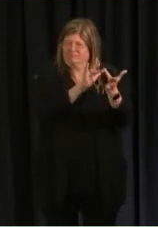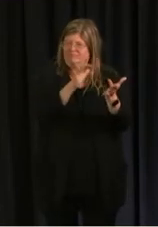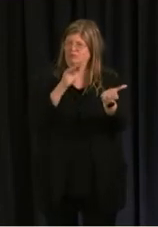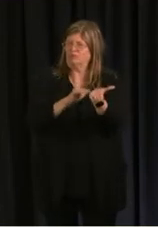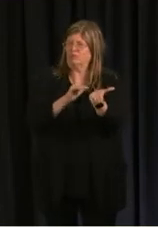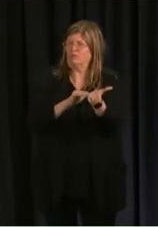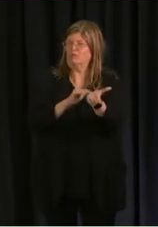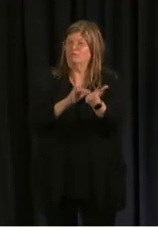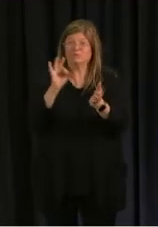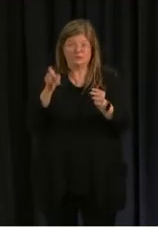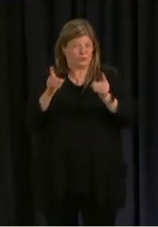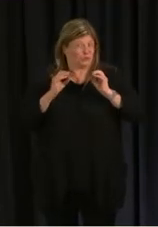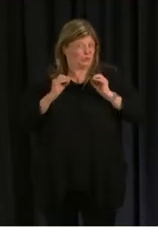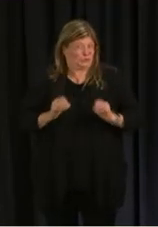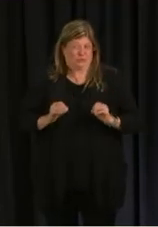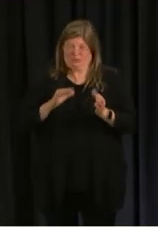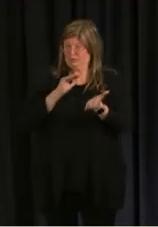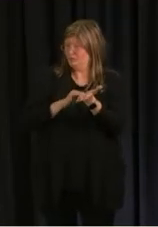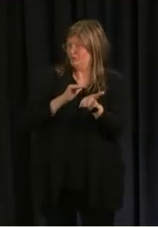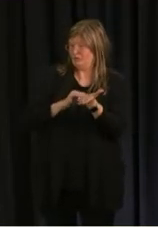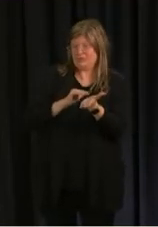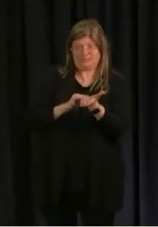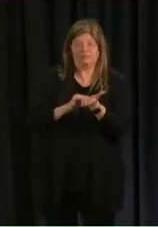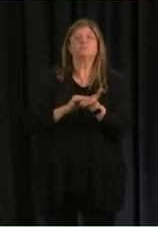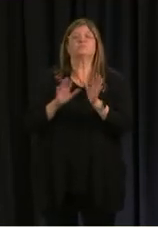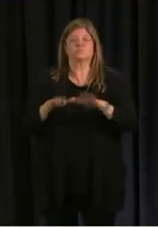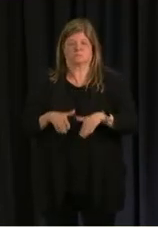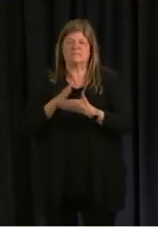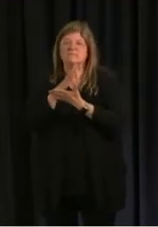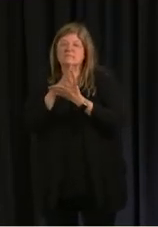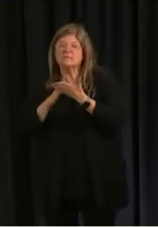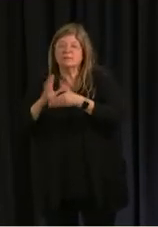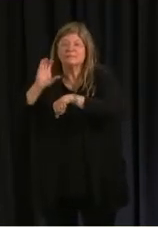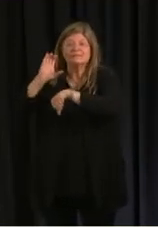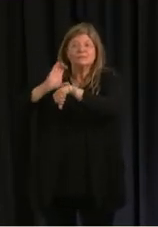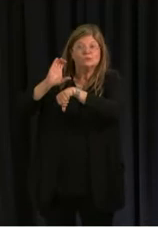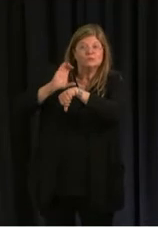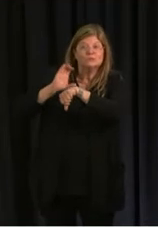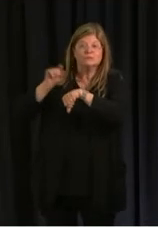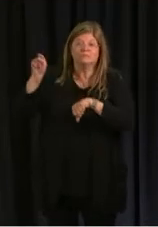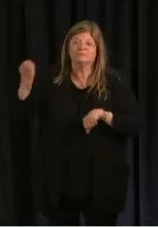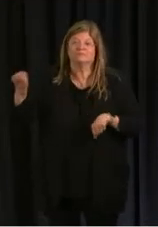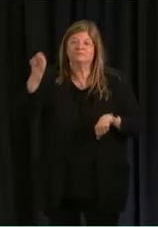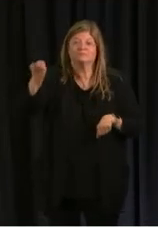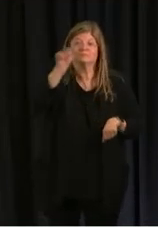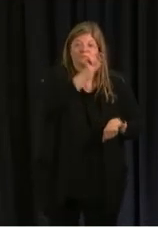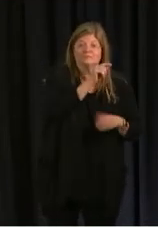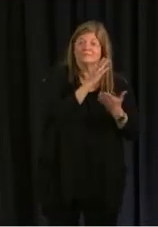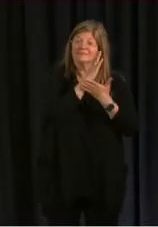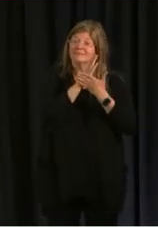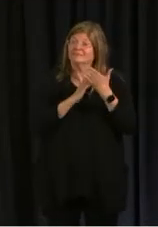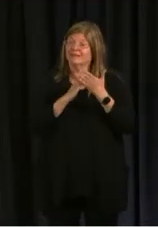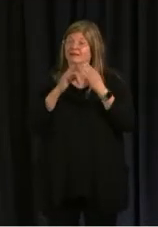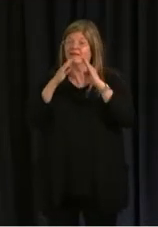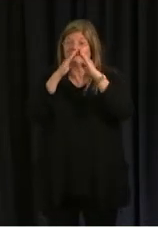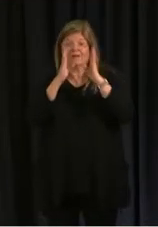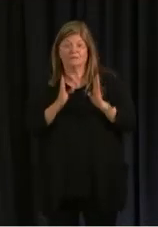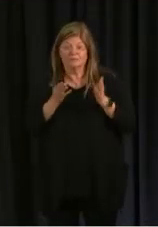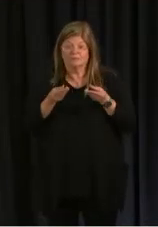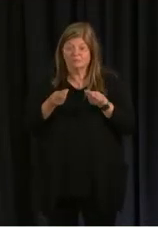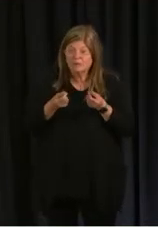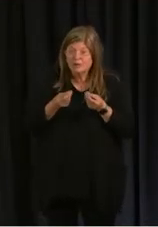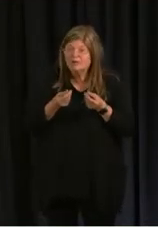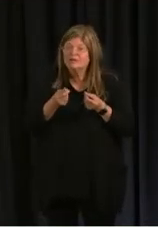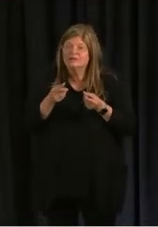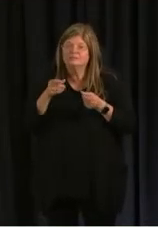initiative at churches or at housing properties as well. or you might have a senior buddy knock on your door to help you schedule